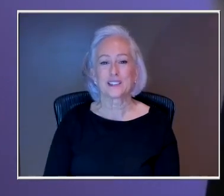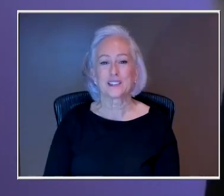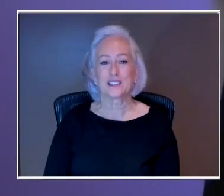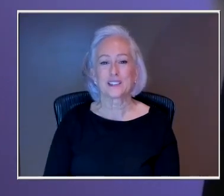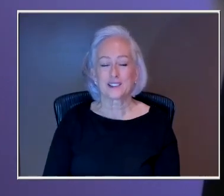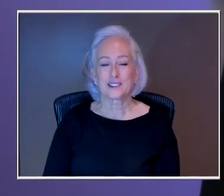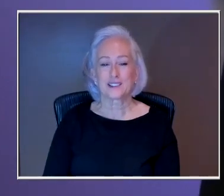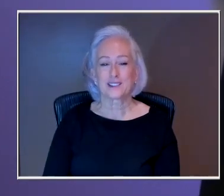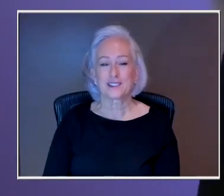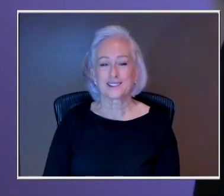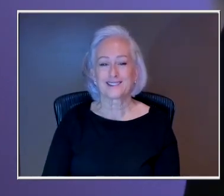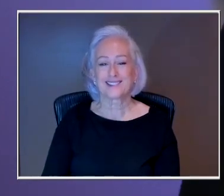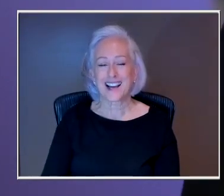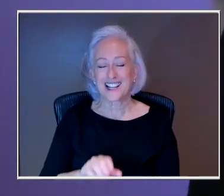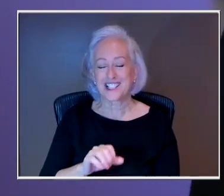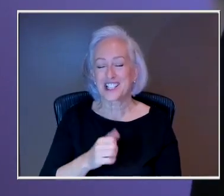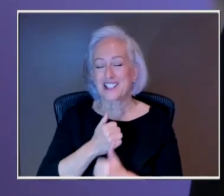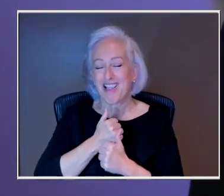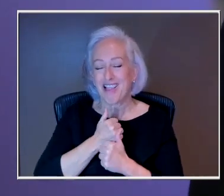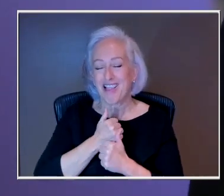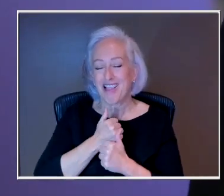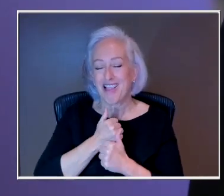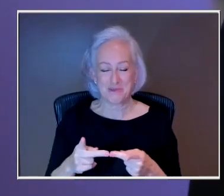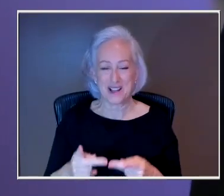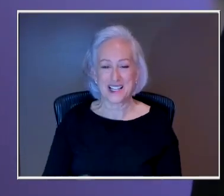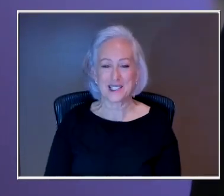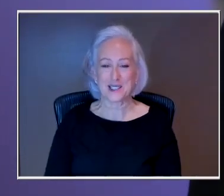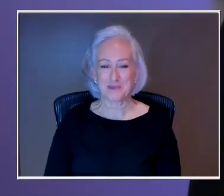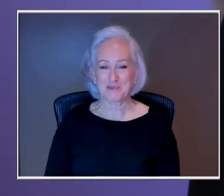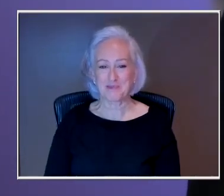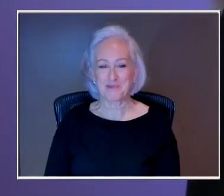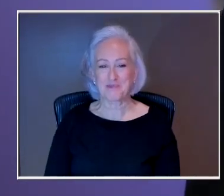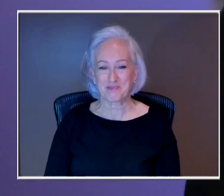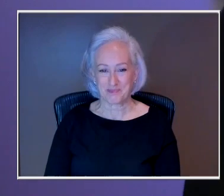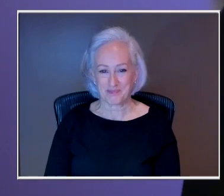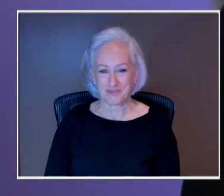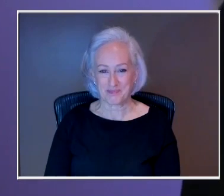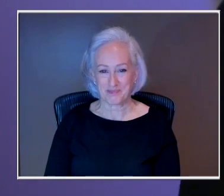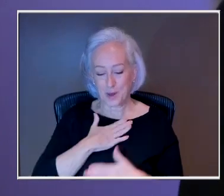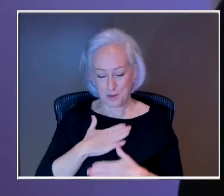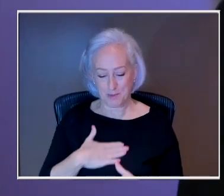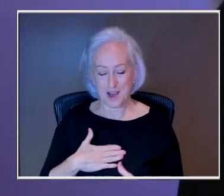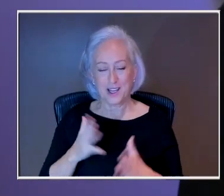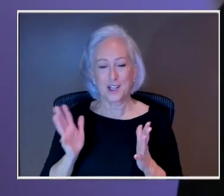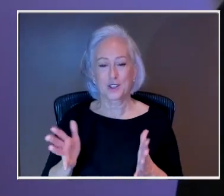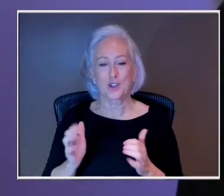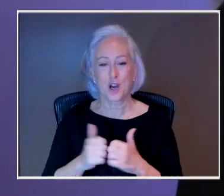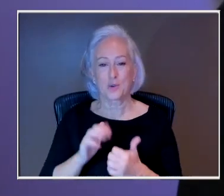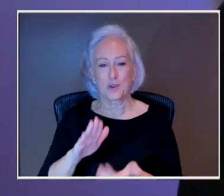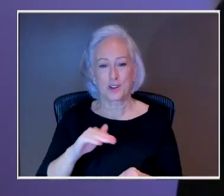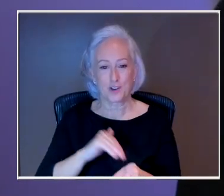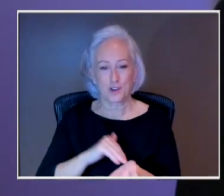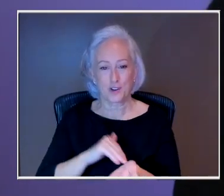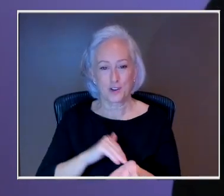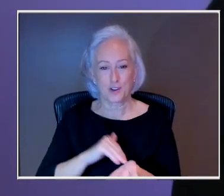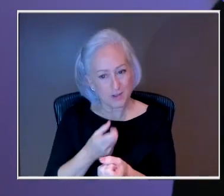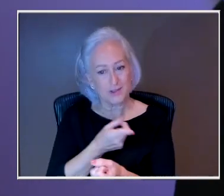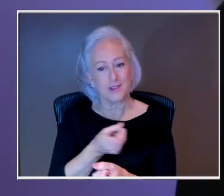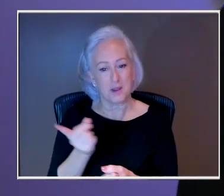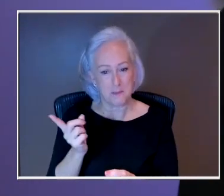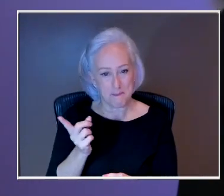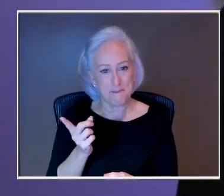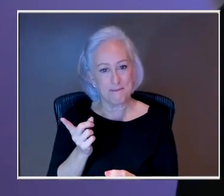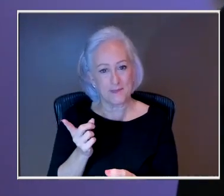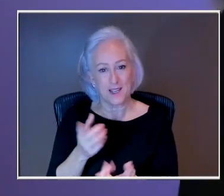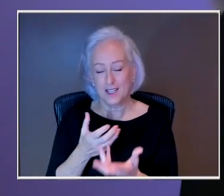I really love this place. And yeah, know your body, talk to your doctors, trust them, and trust everybody